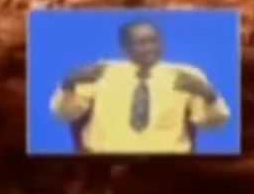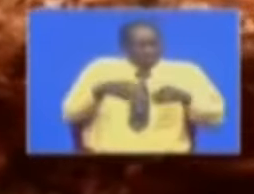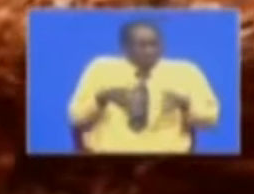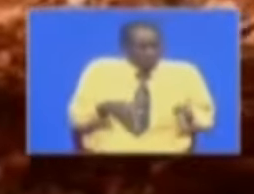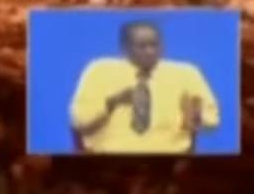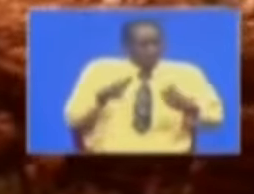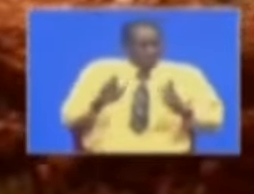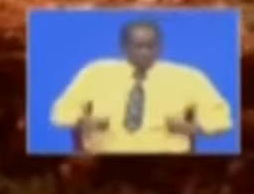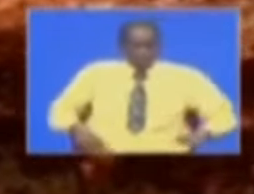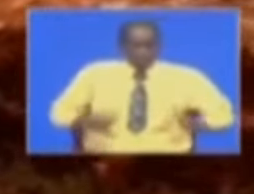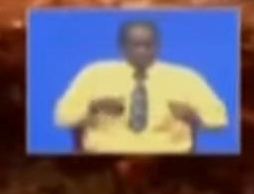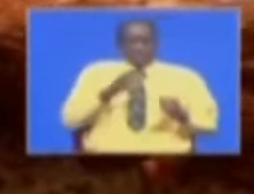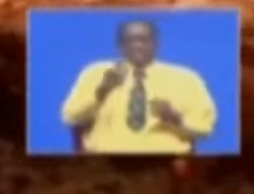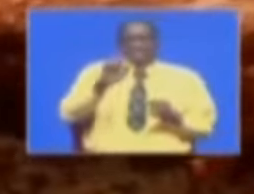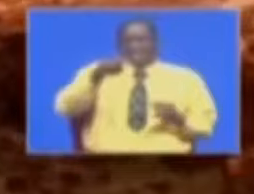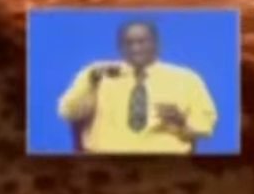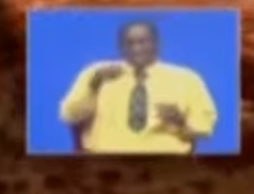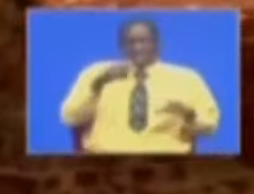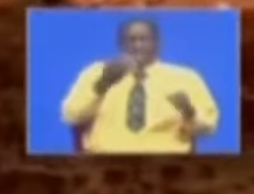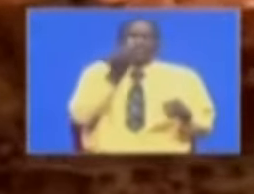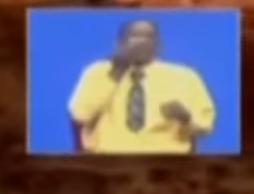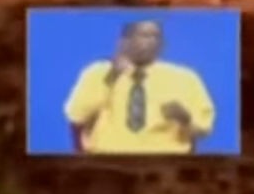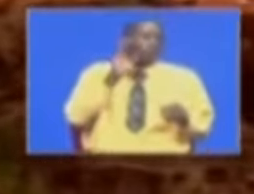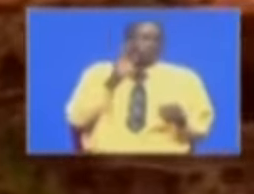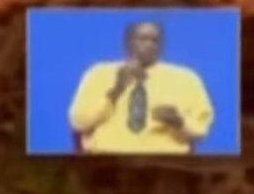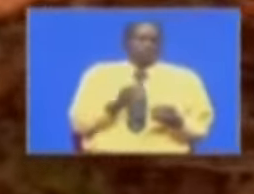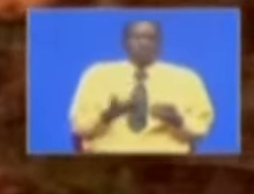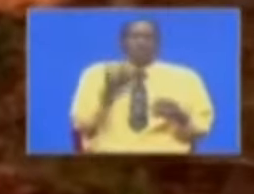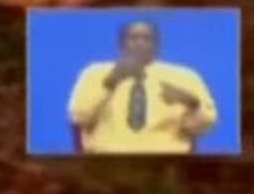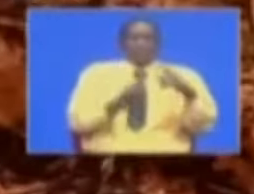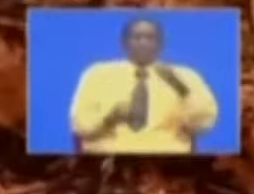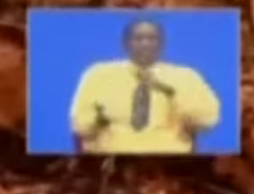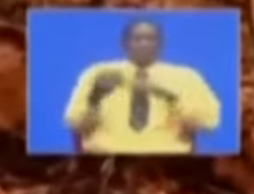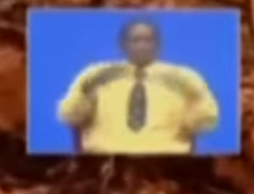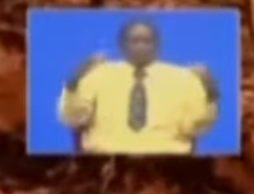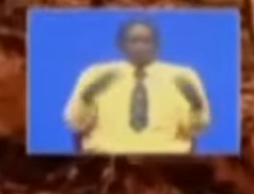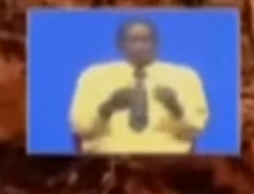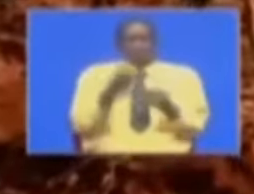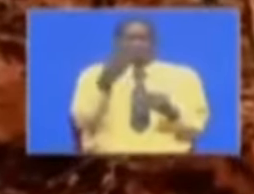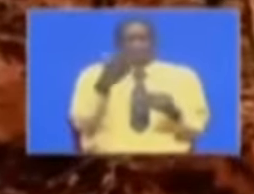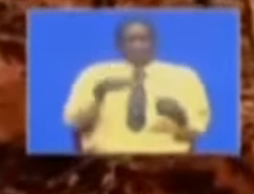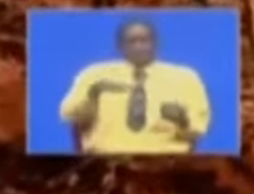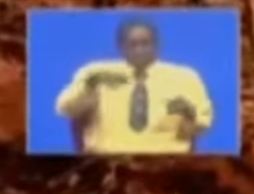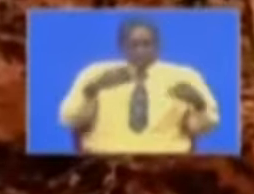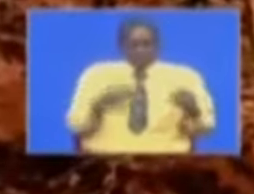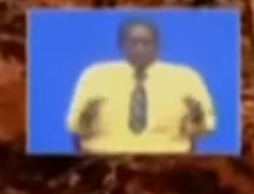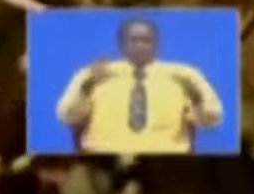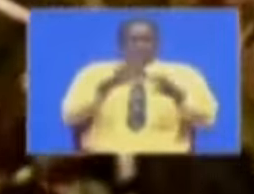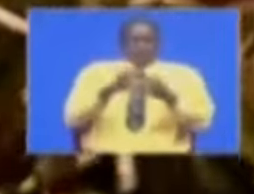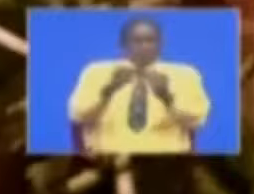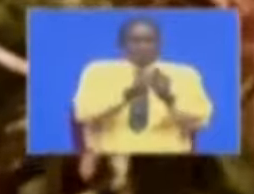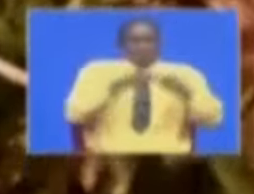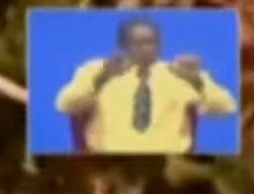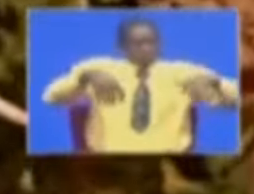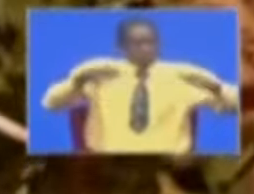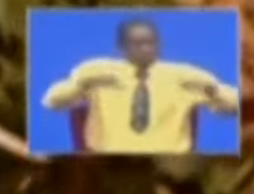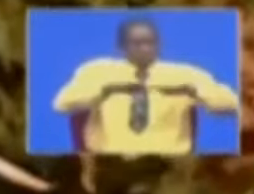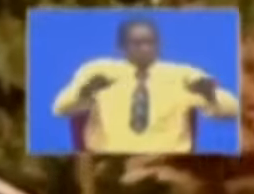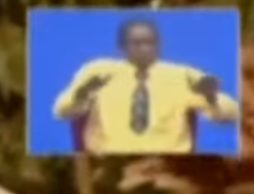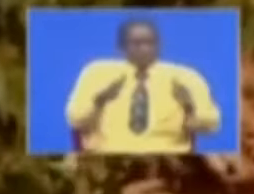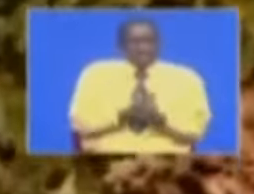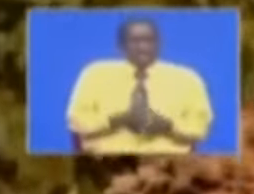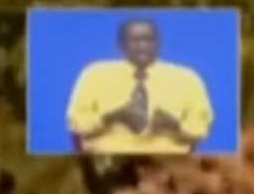is Kina in Isiolo. 5 years ago, a group of 25 locals came together to till this land and haven't looked back